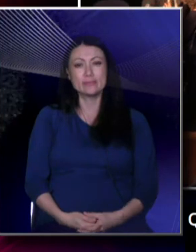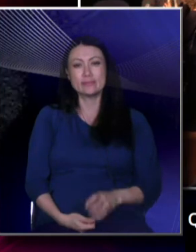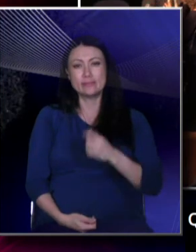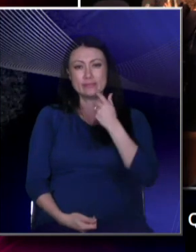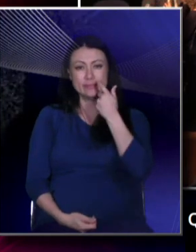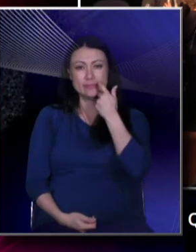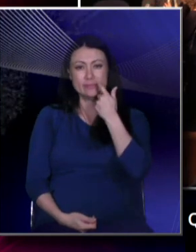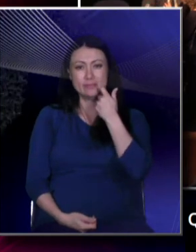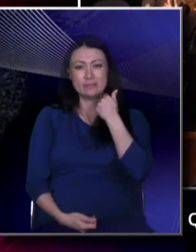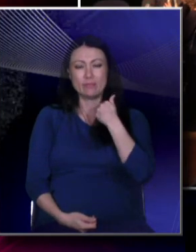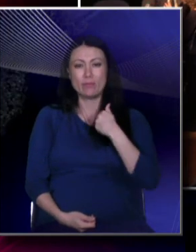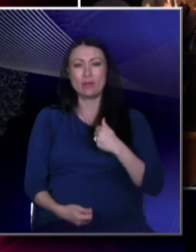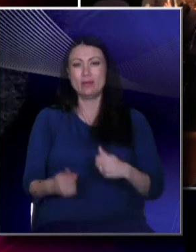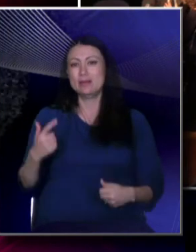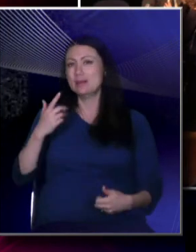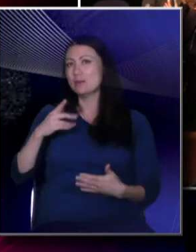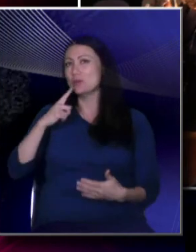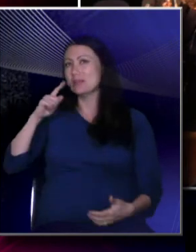Second.